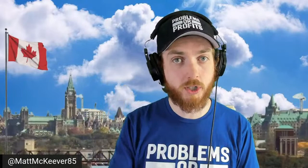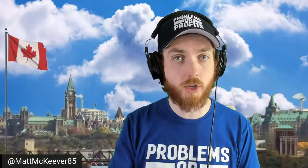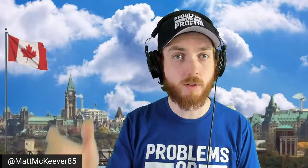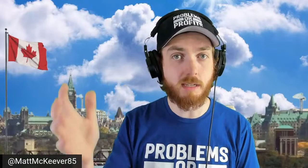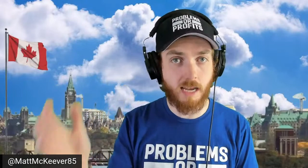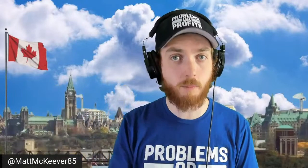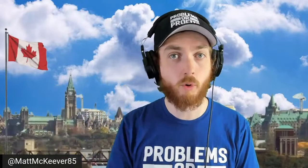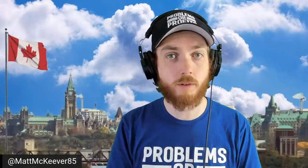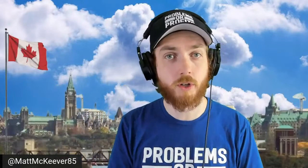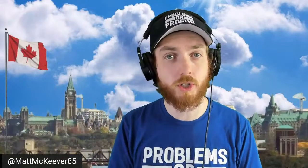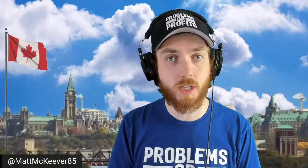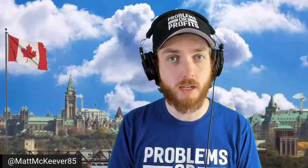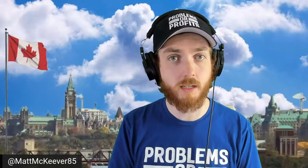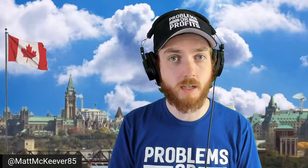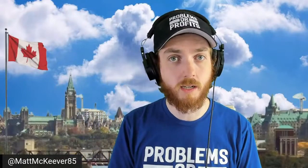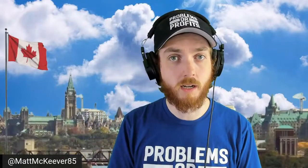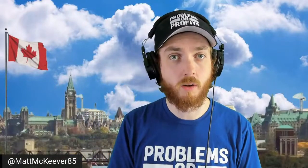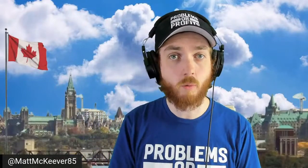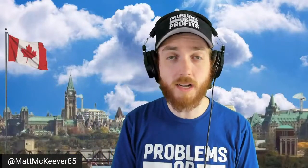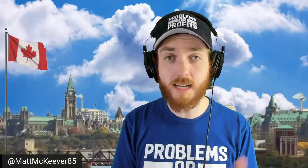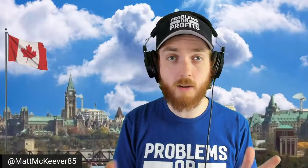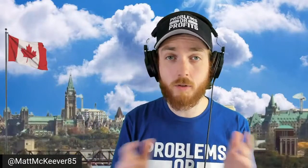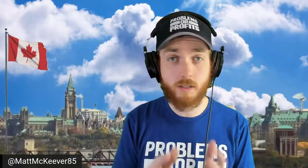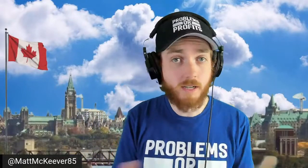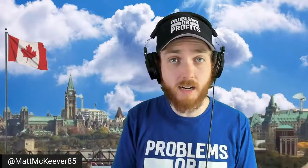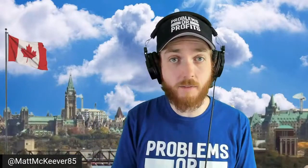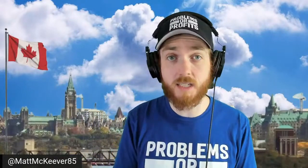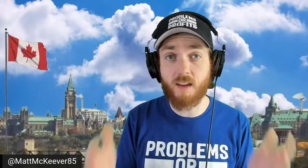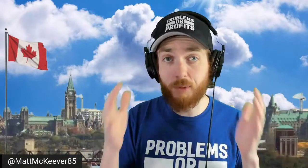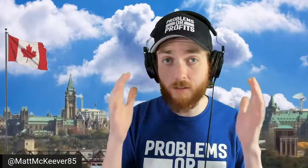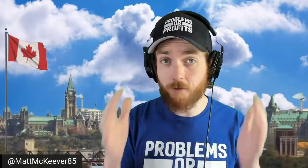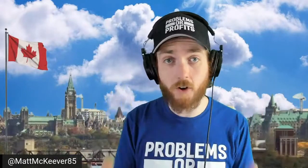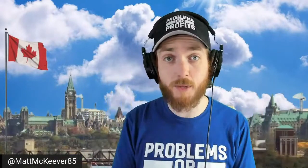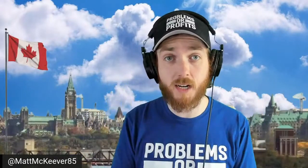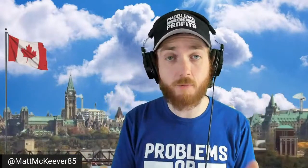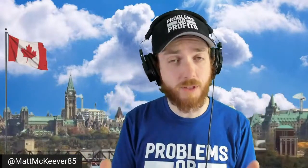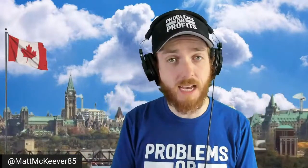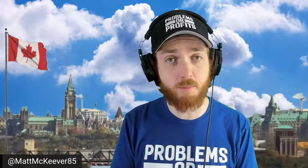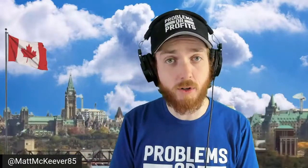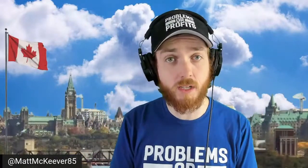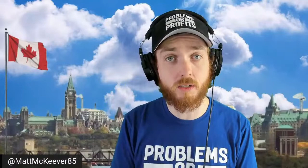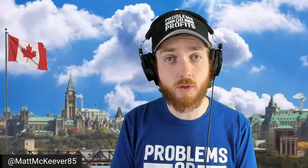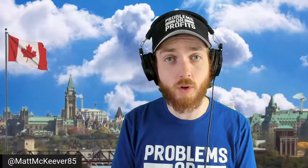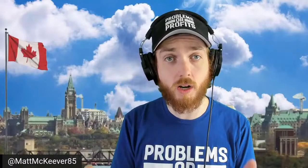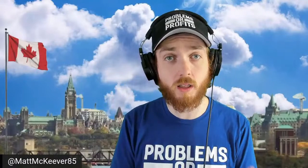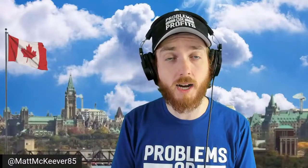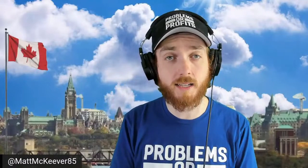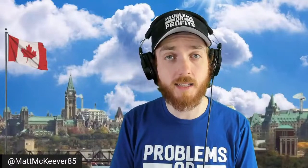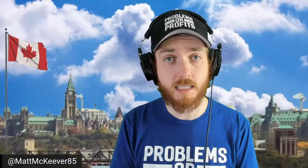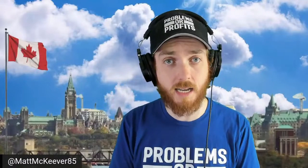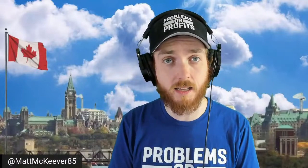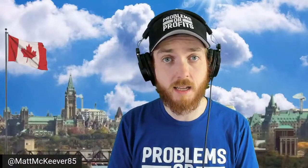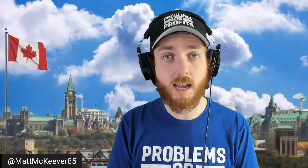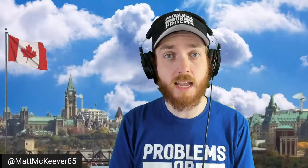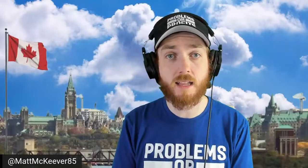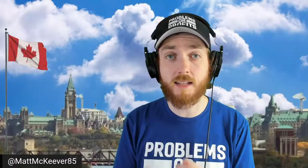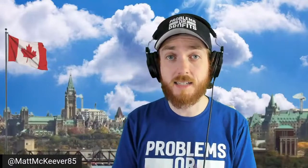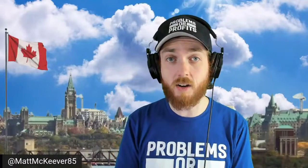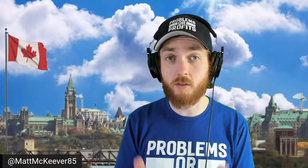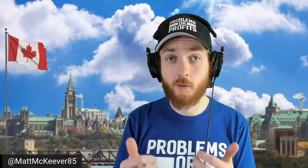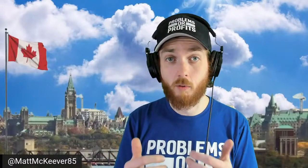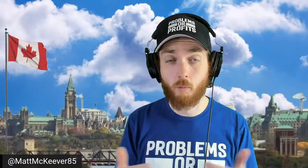to push you and take more of your shit. Right now, none of us have been firm enough with that bully to draw a line in the sand.